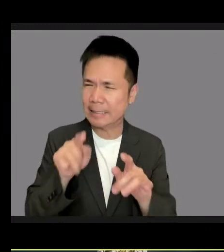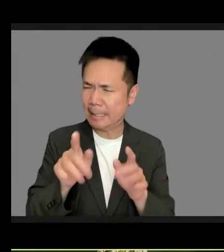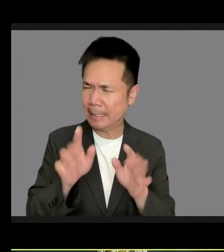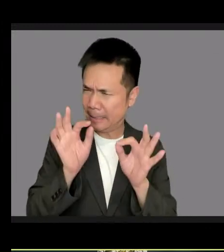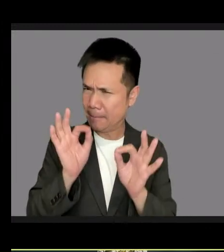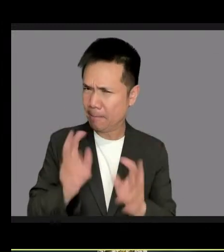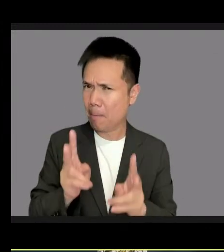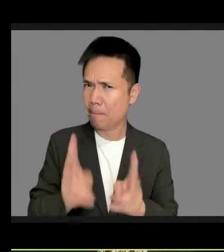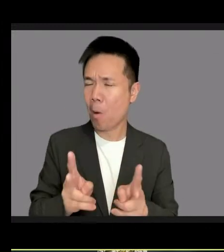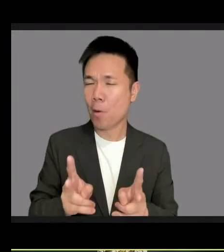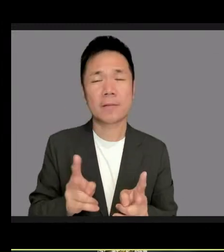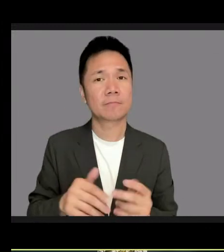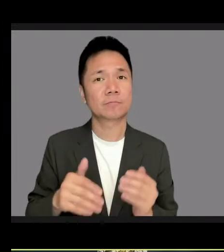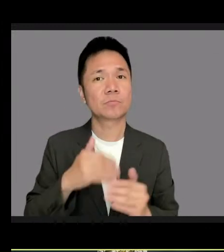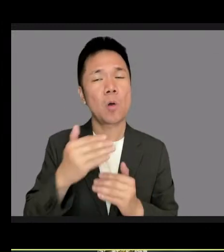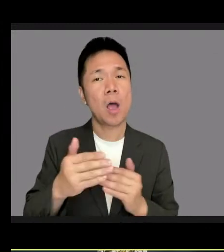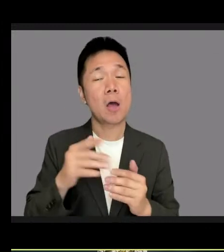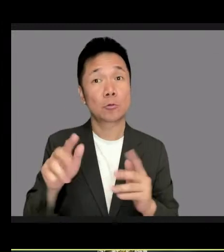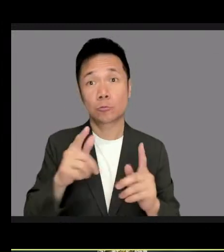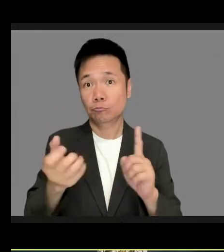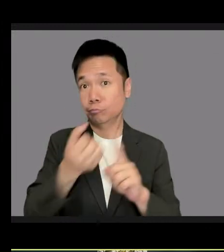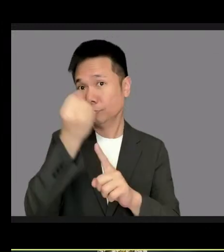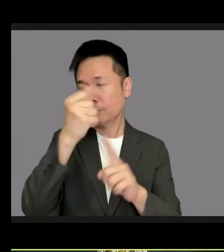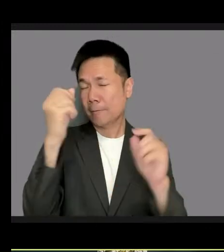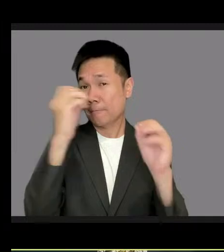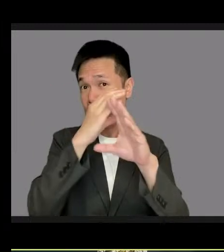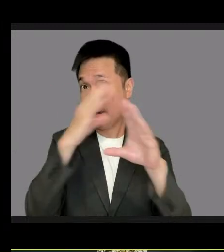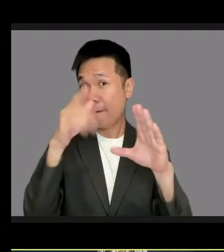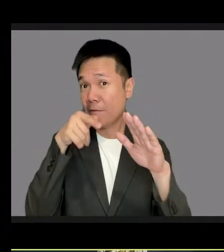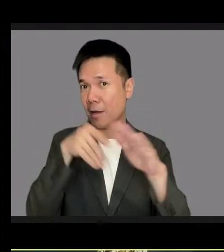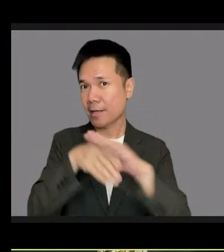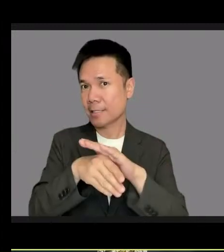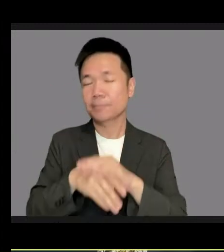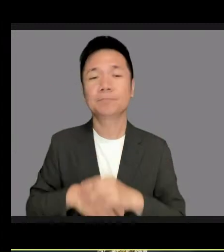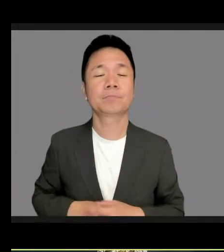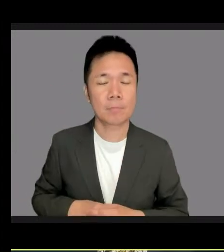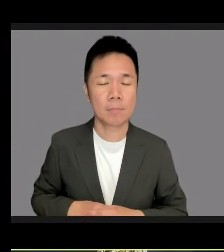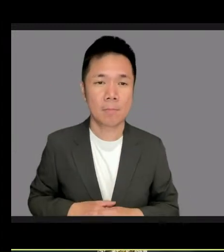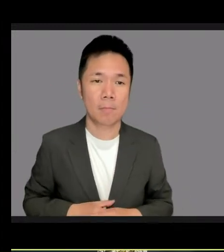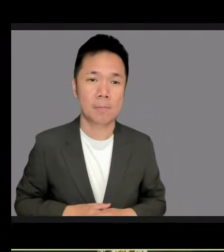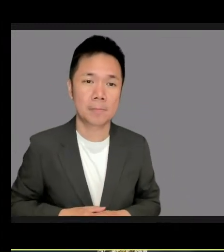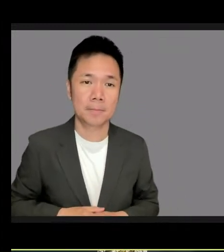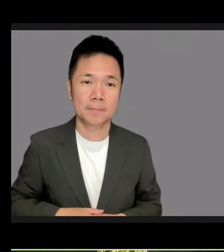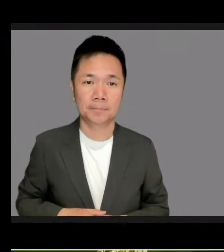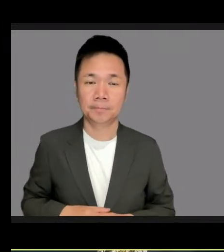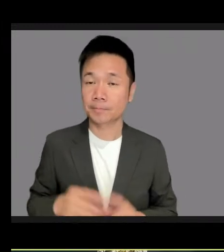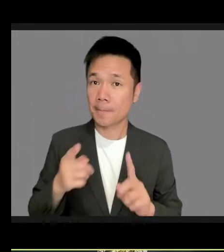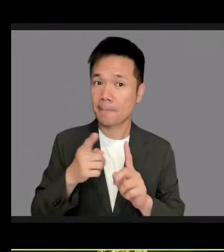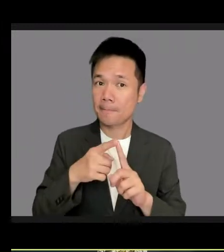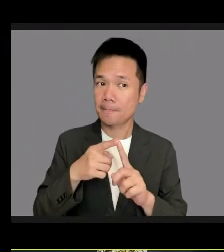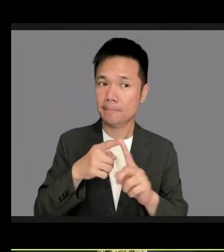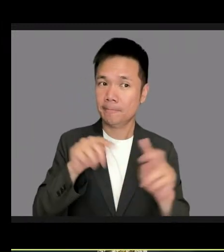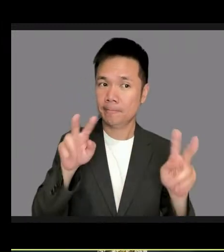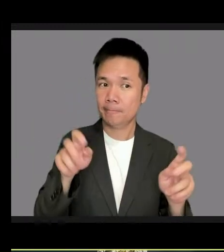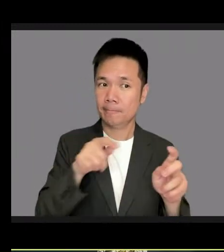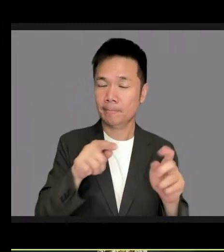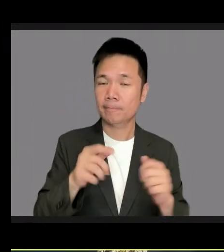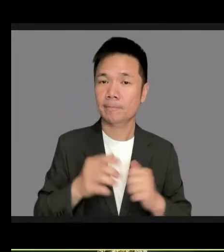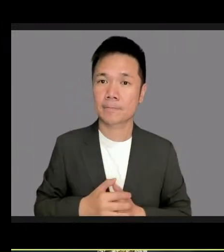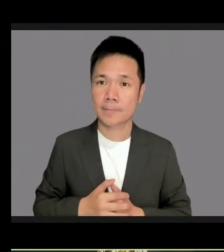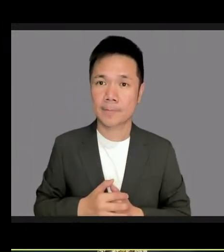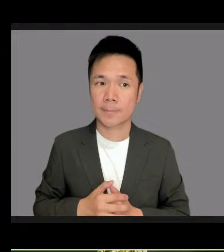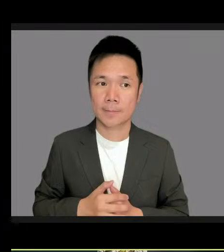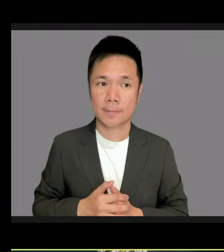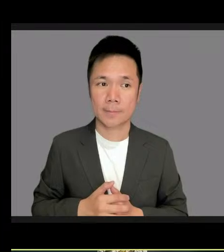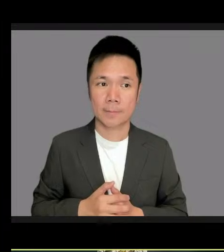of what we do for accessibility. So as you heard in the beginning, we did talk a little bit about that, we